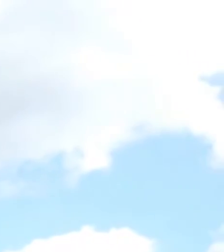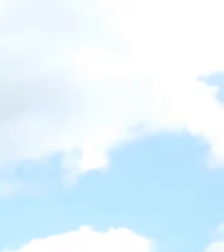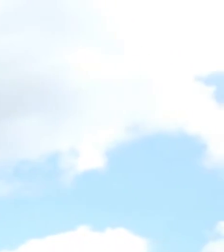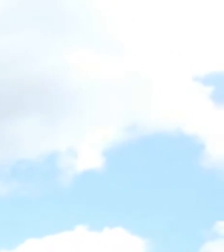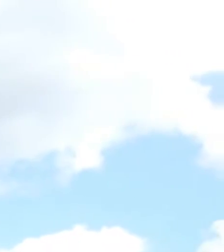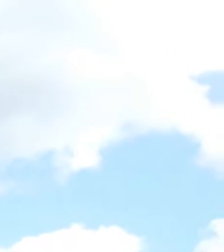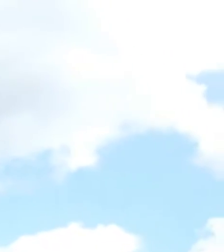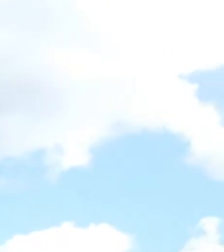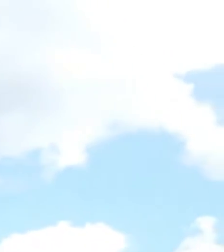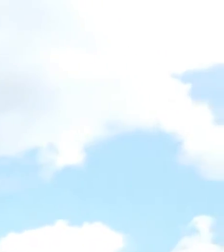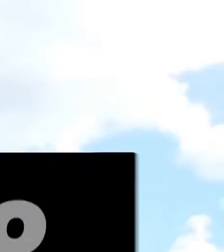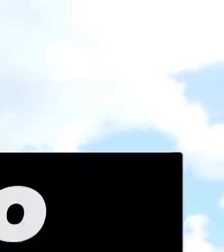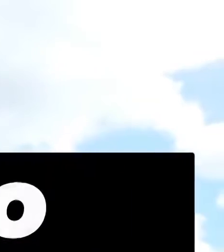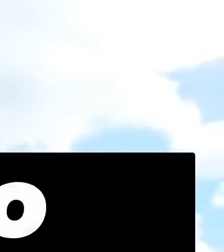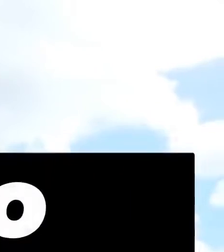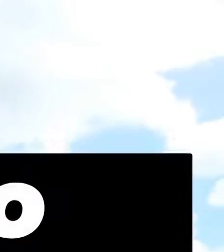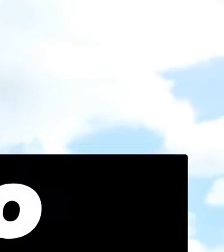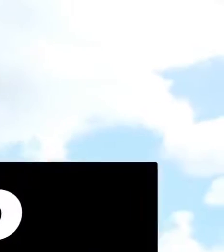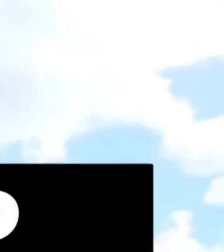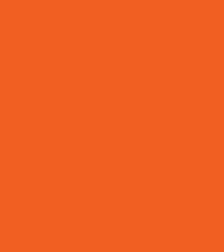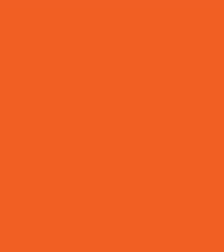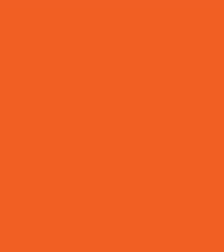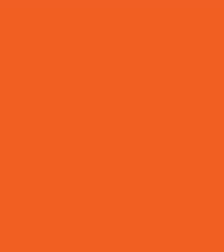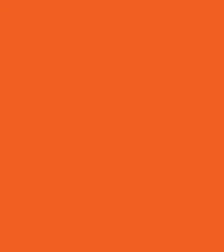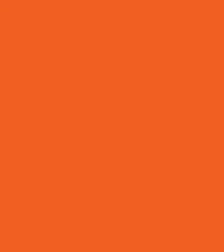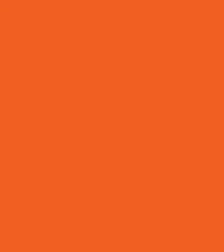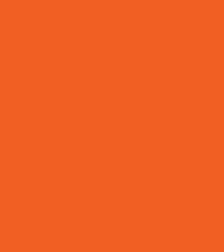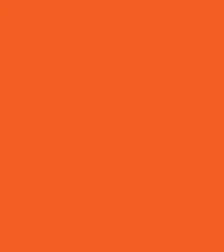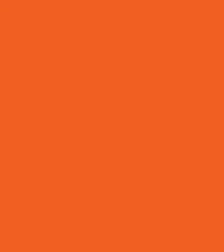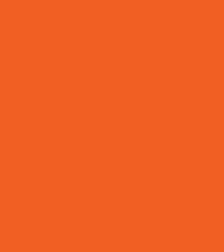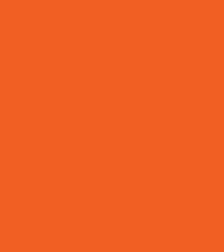own protectors. There is no stopping us.